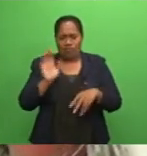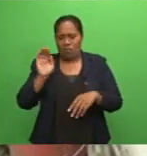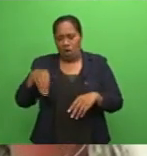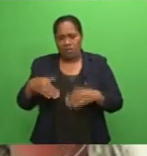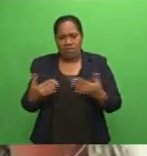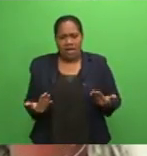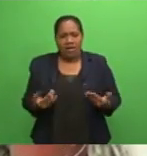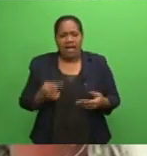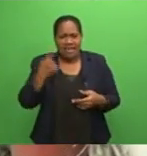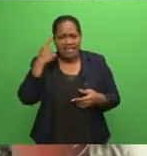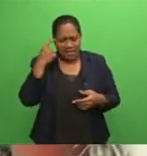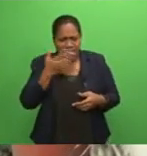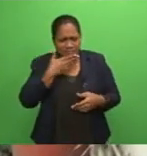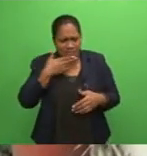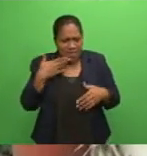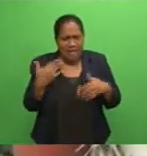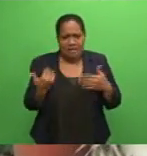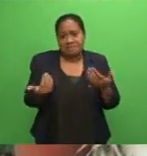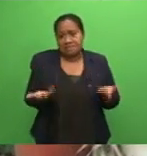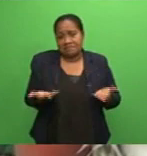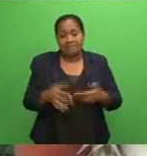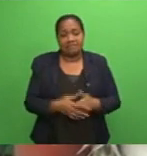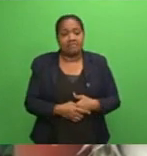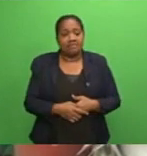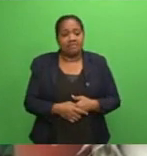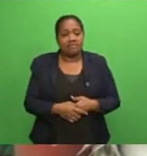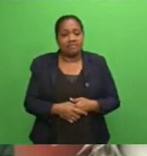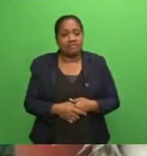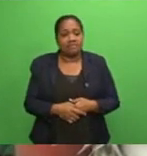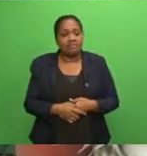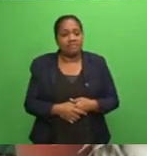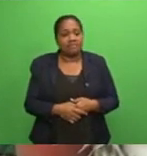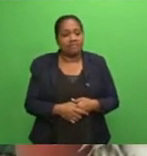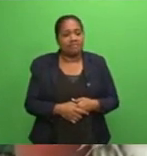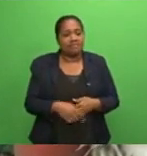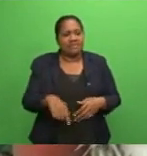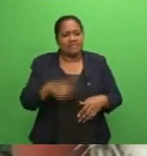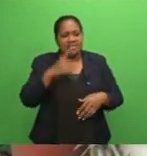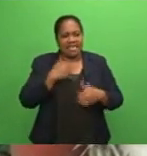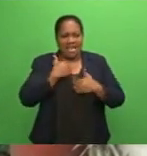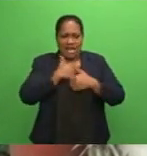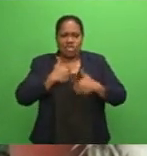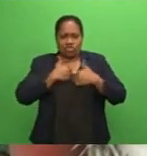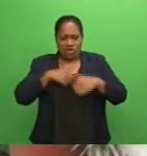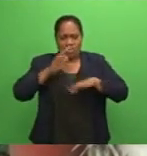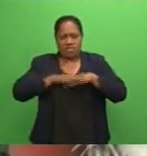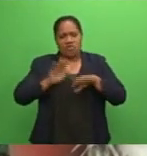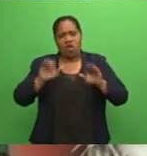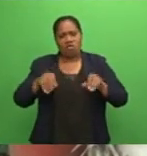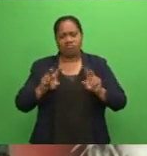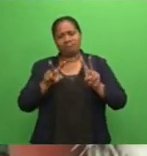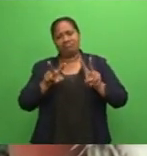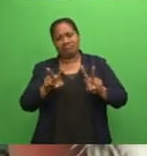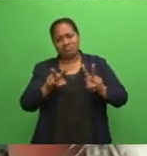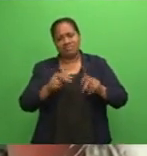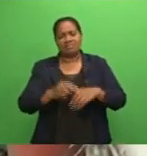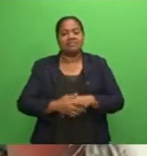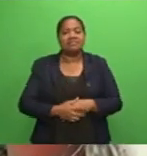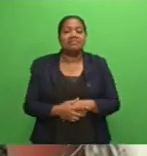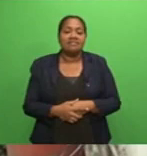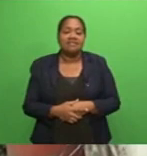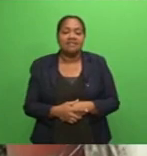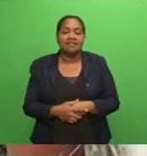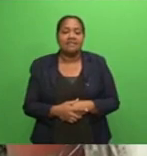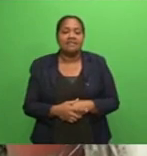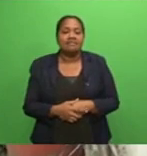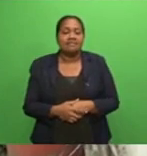be nice, and people will be able to enjoy by sitting at home at their place, and it